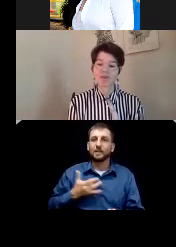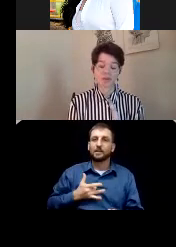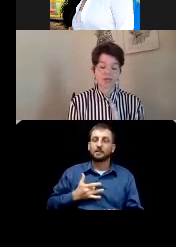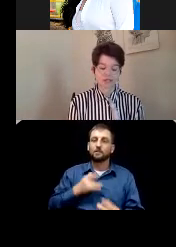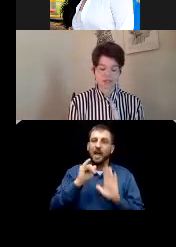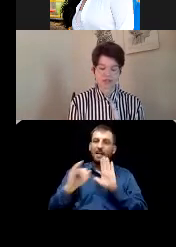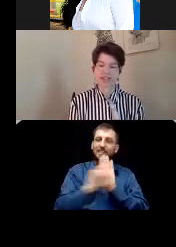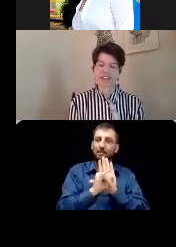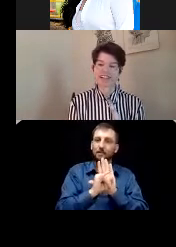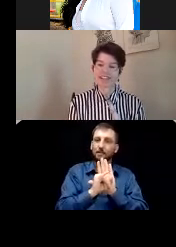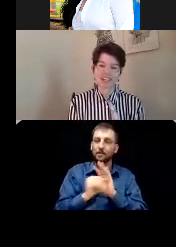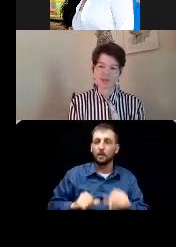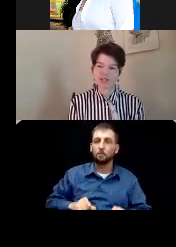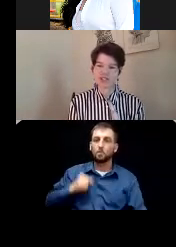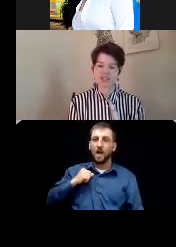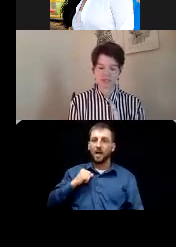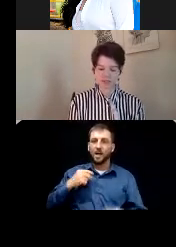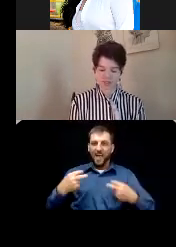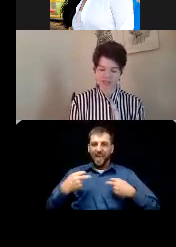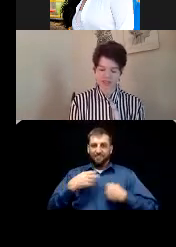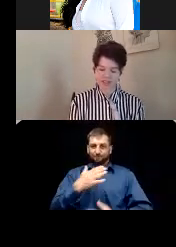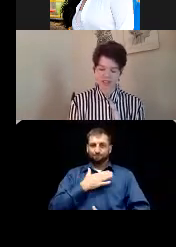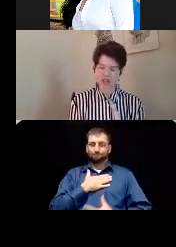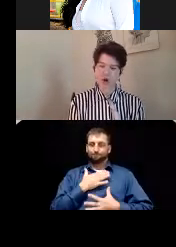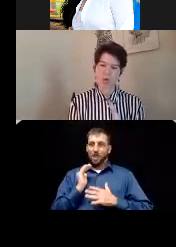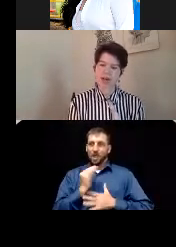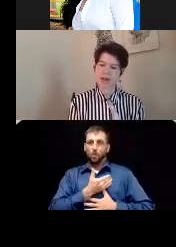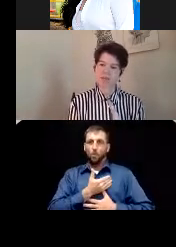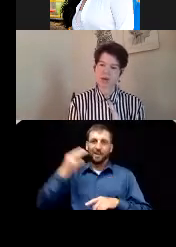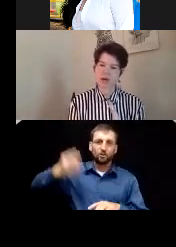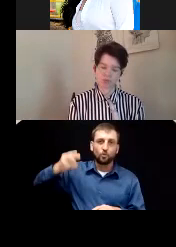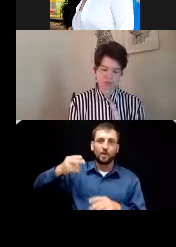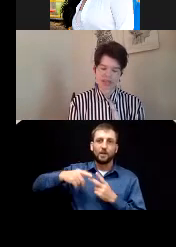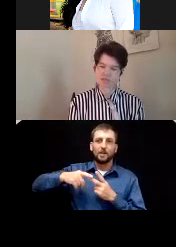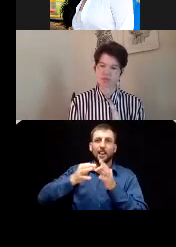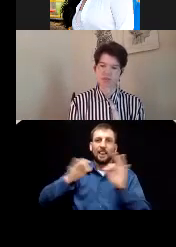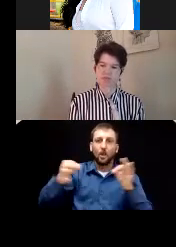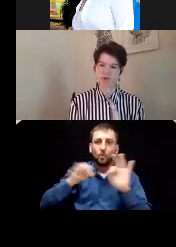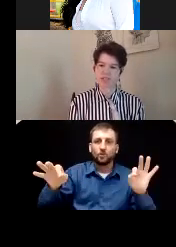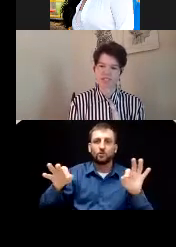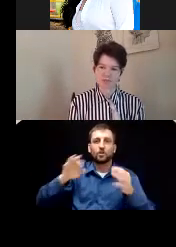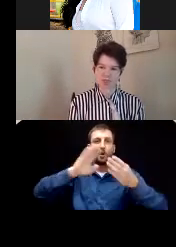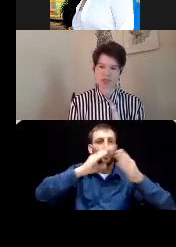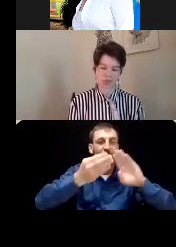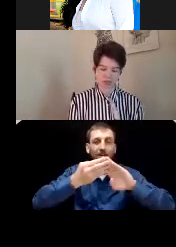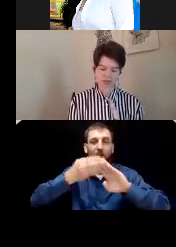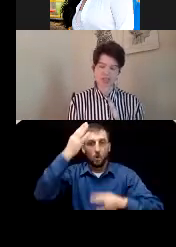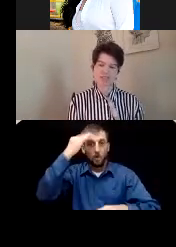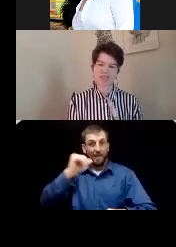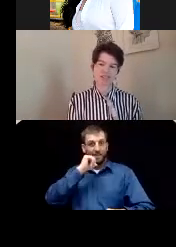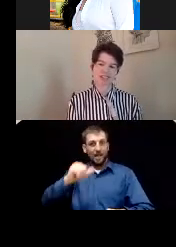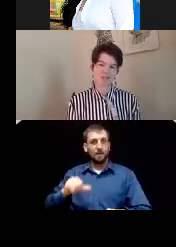have our own history, language, community. Why not be proud of where we came from while we attempt to join the